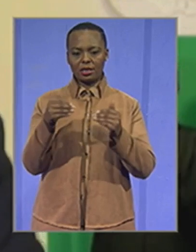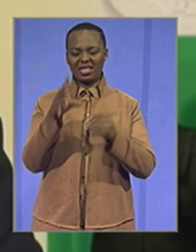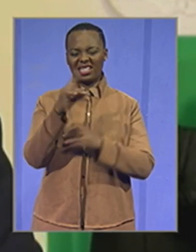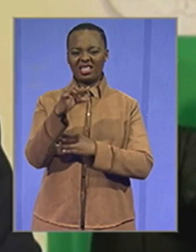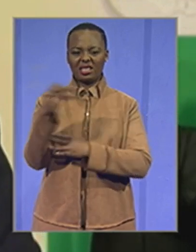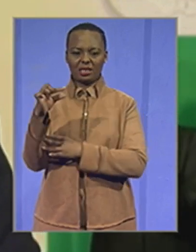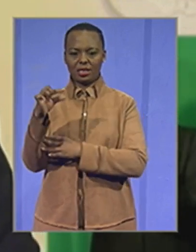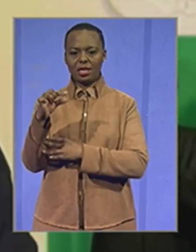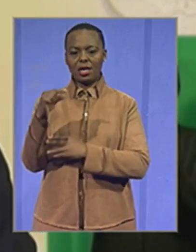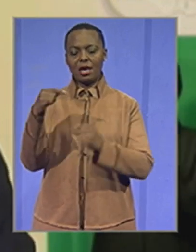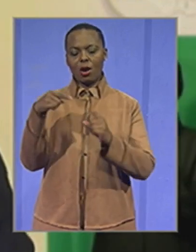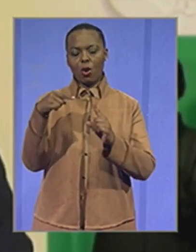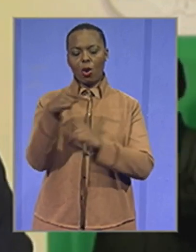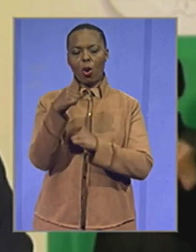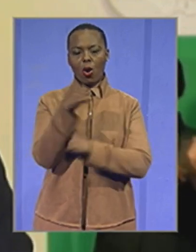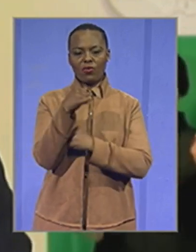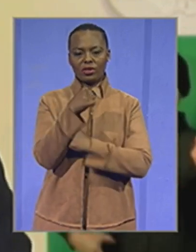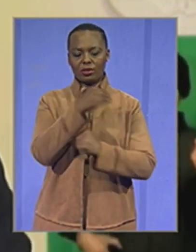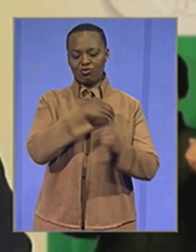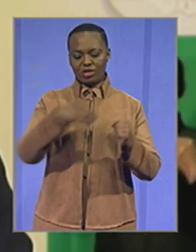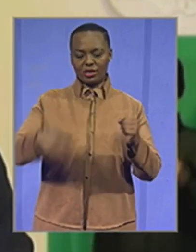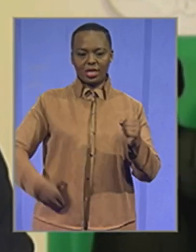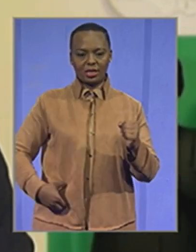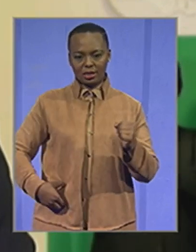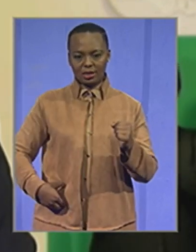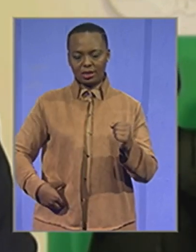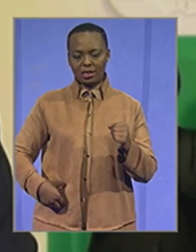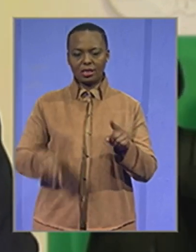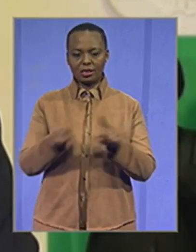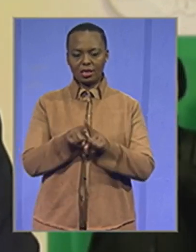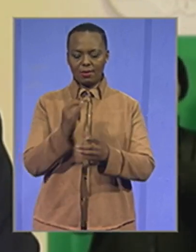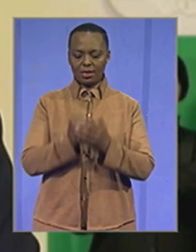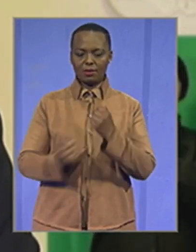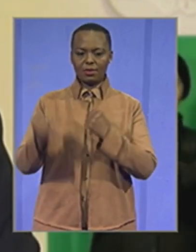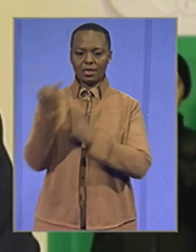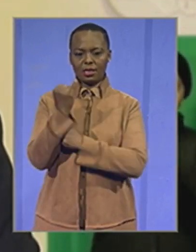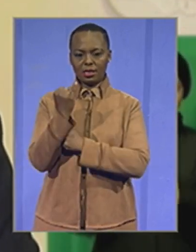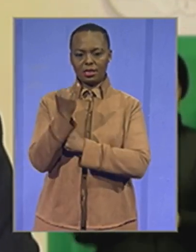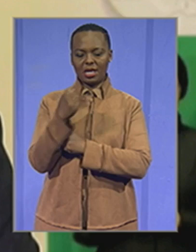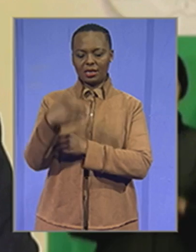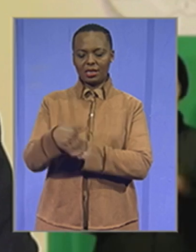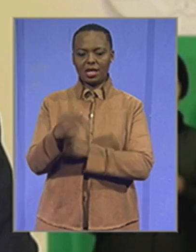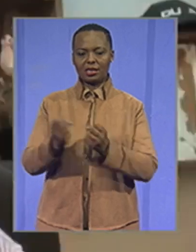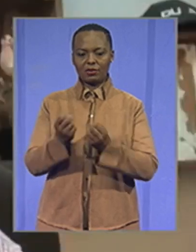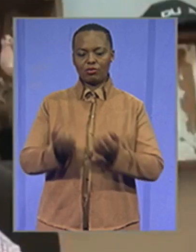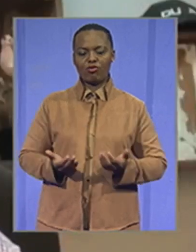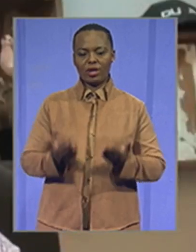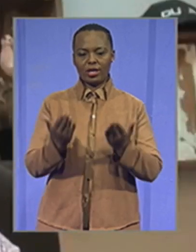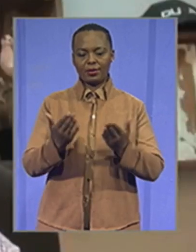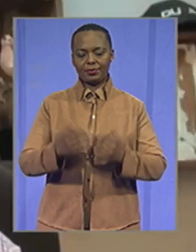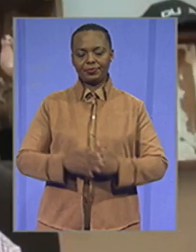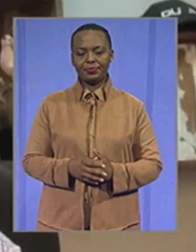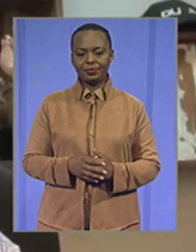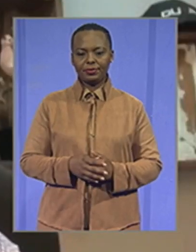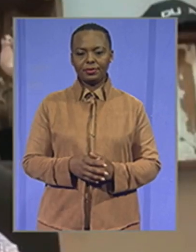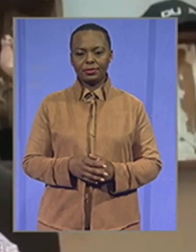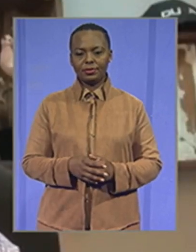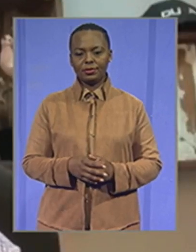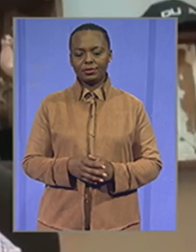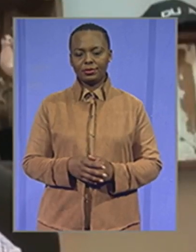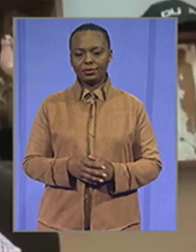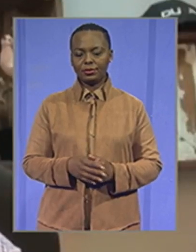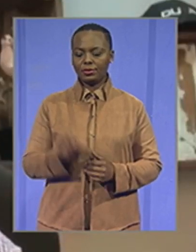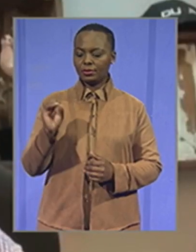in the Presidency and undertaken by an independent external service provider. Le fa go le jalo Auta